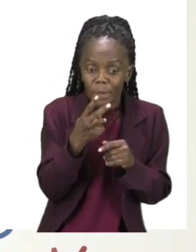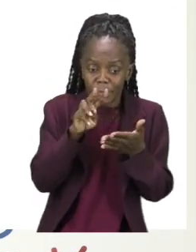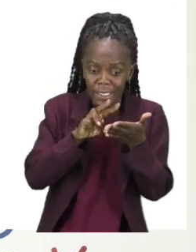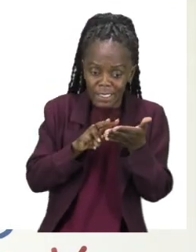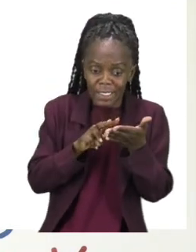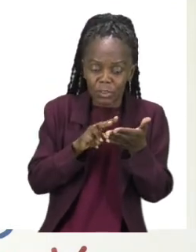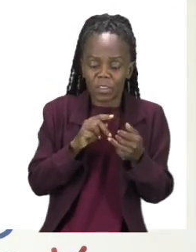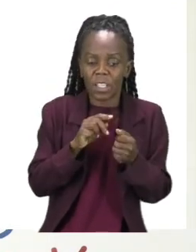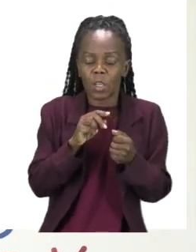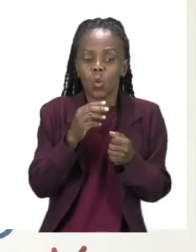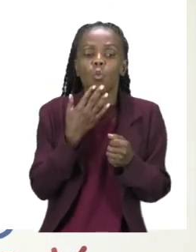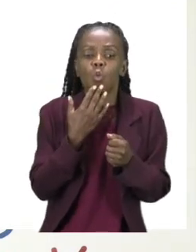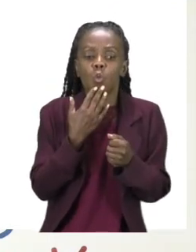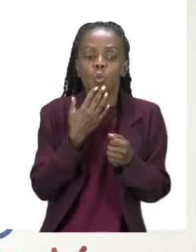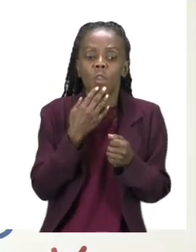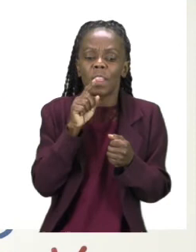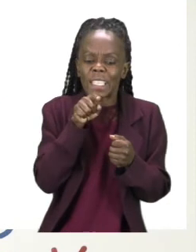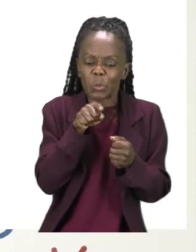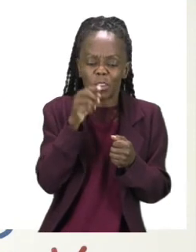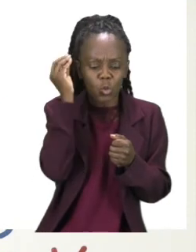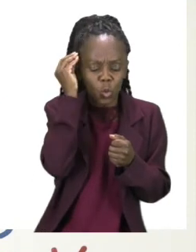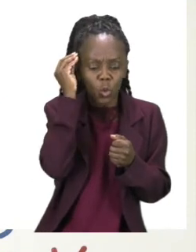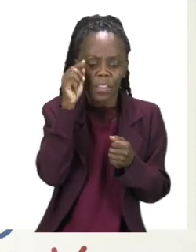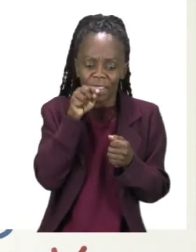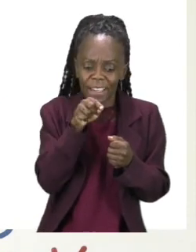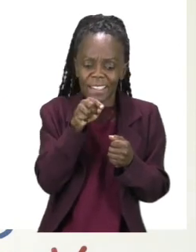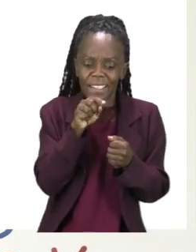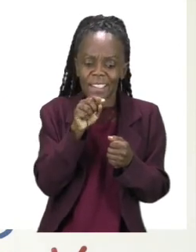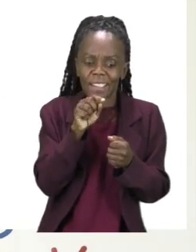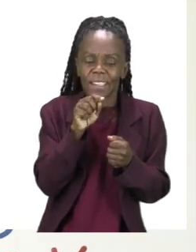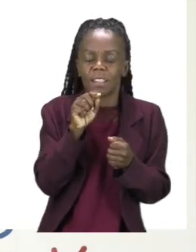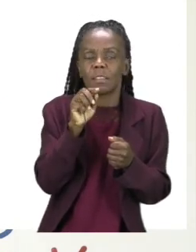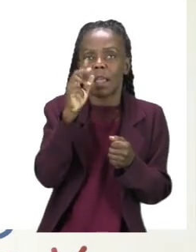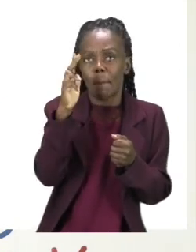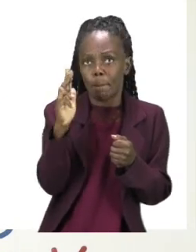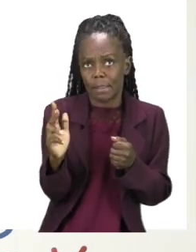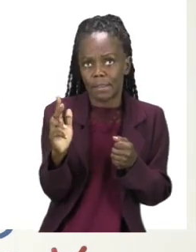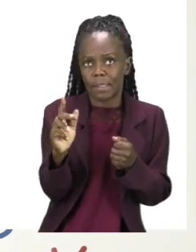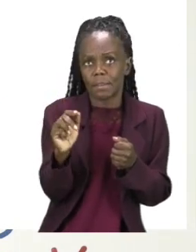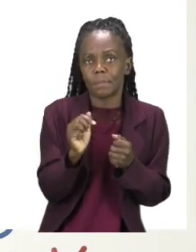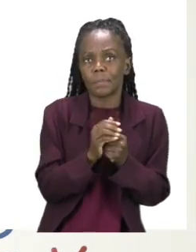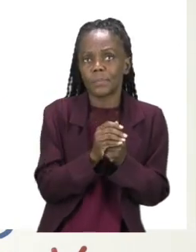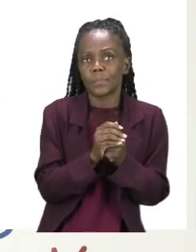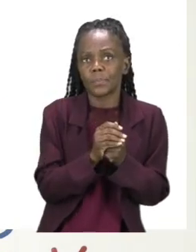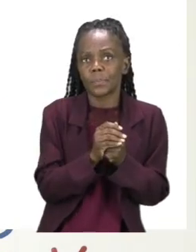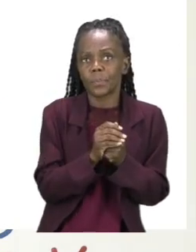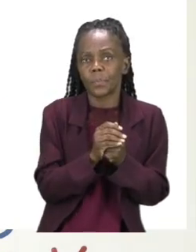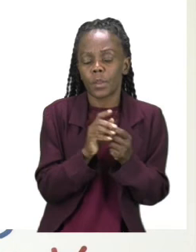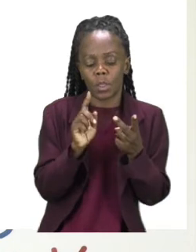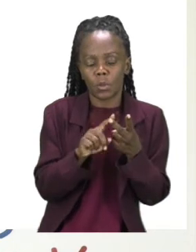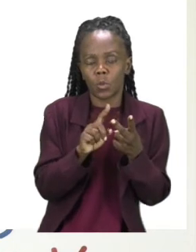person. We want to know the name of that person. And then when we ask